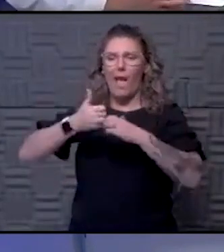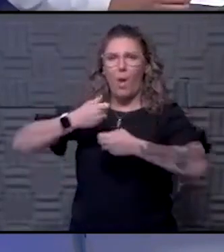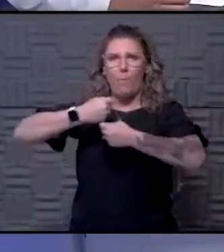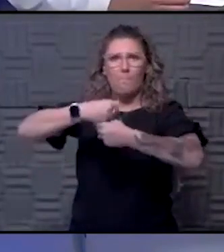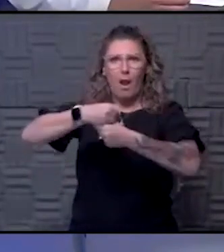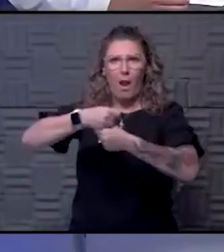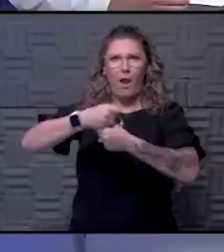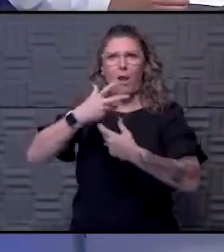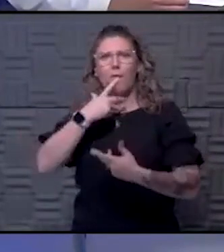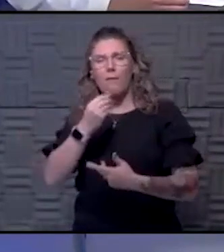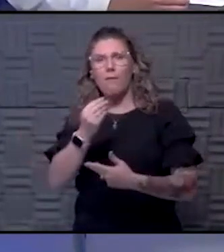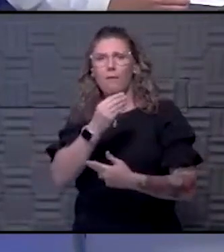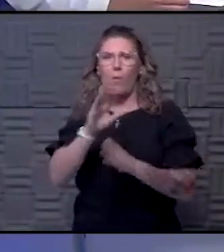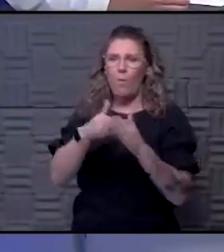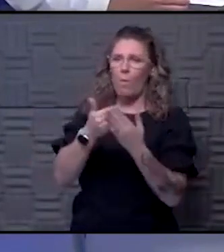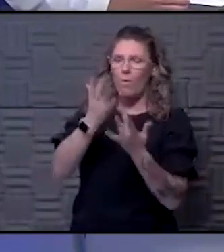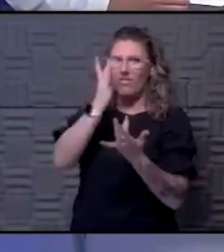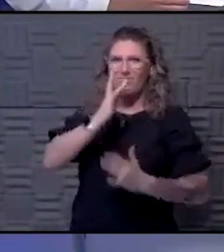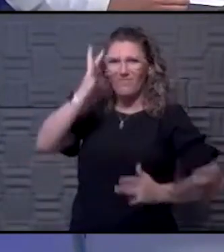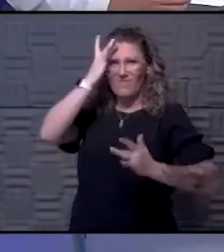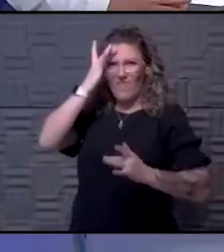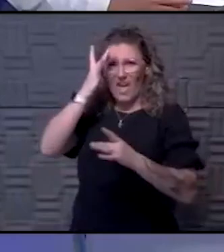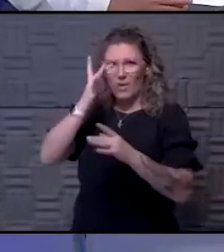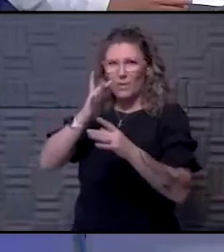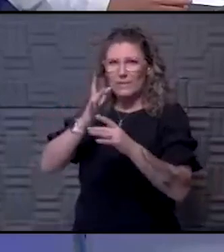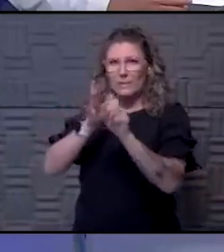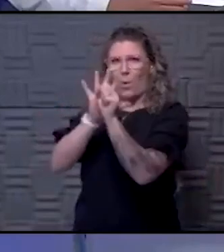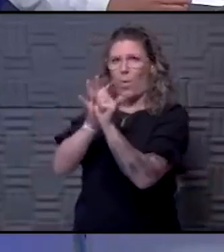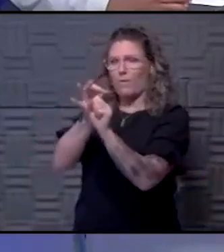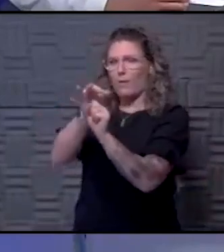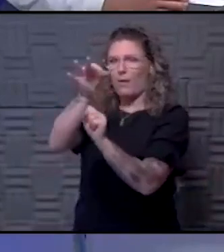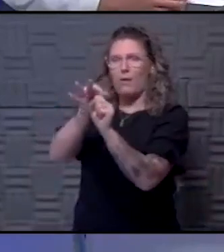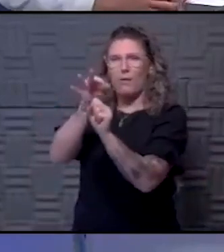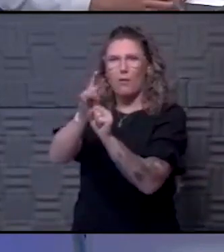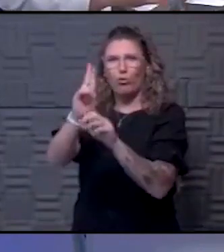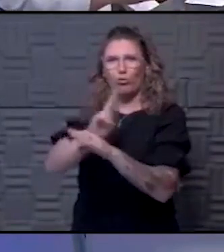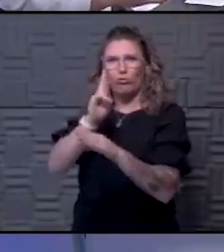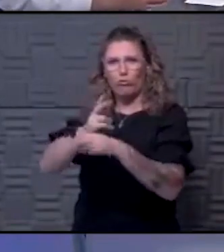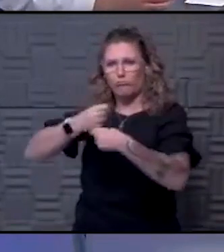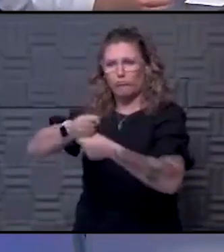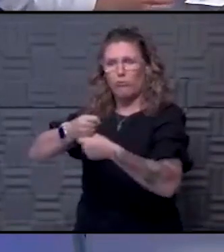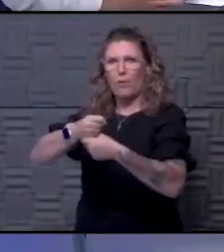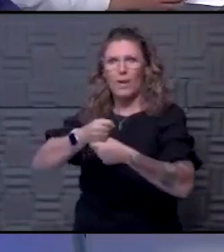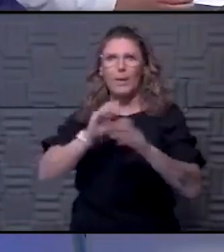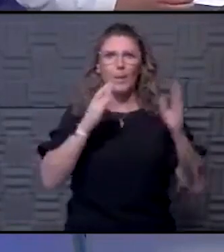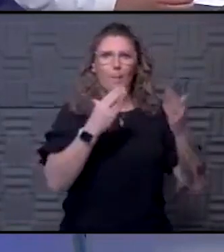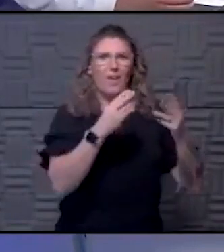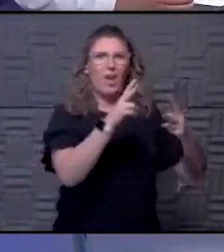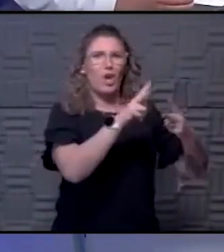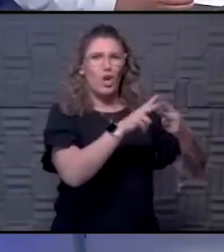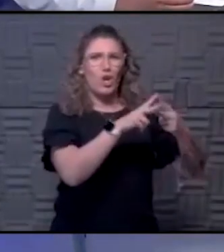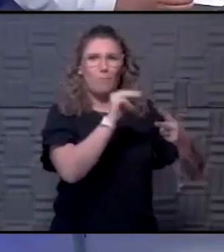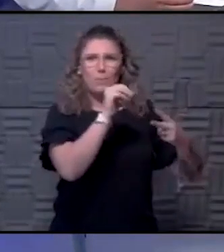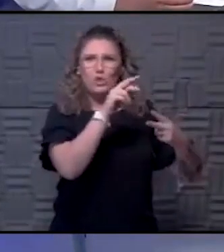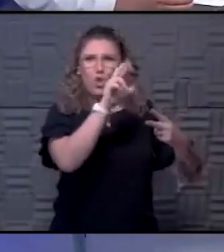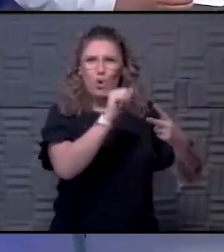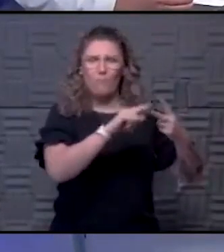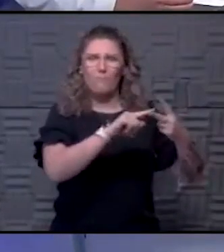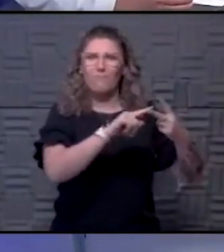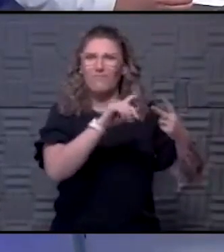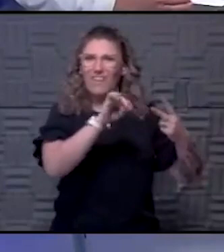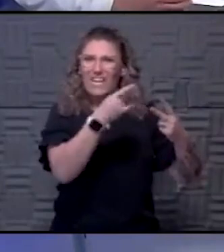virus vector and all that. So I think it's important to understand that and note that. And really, to your point, that is excellent,